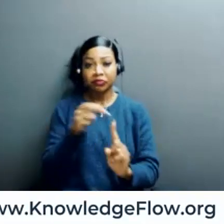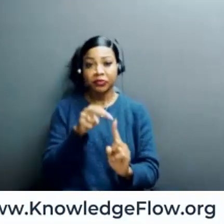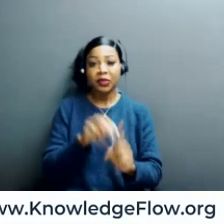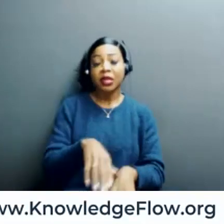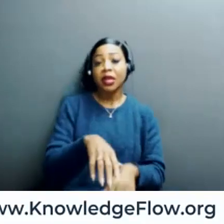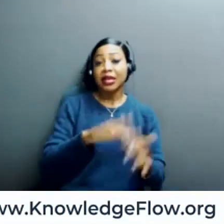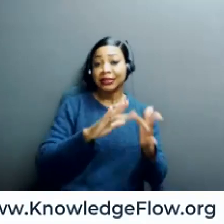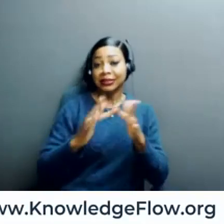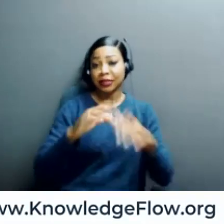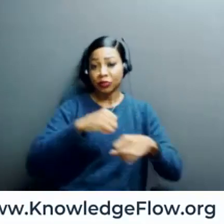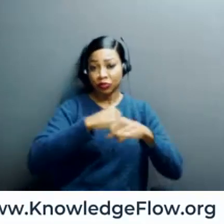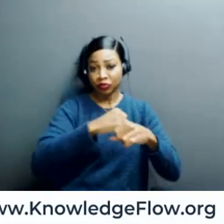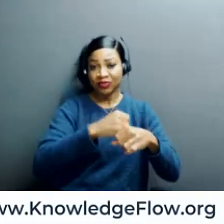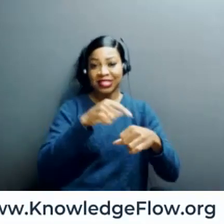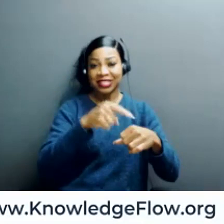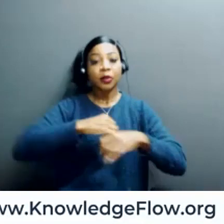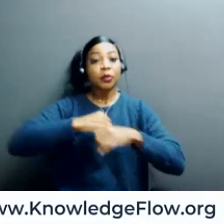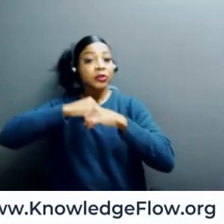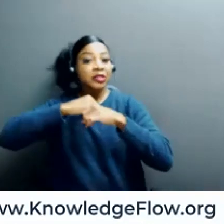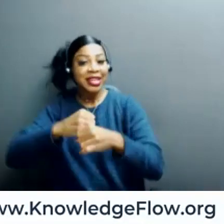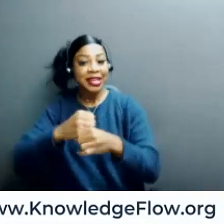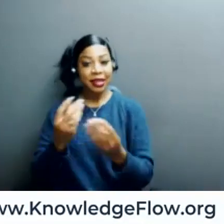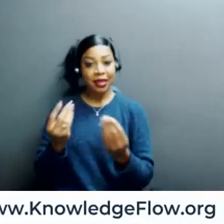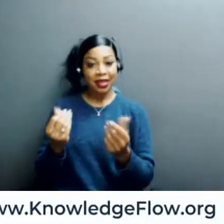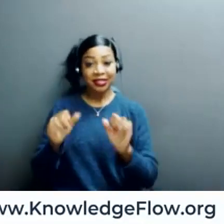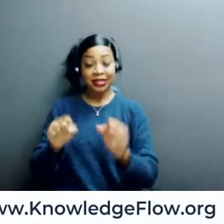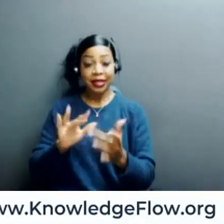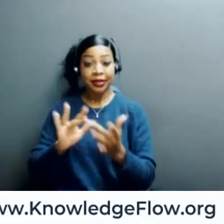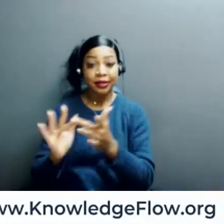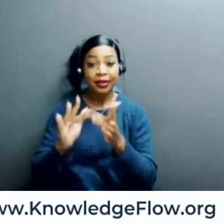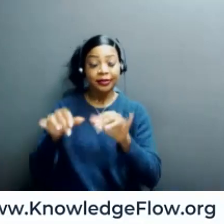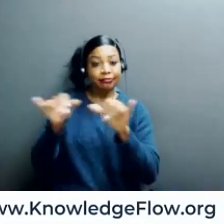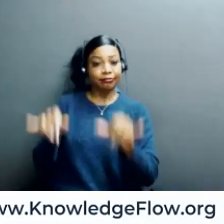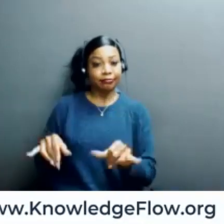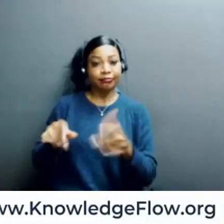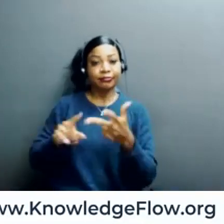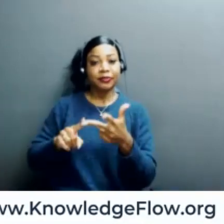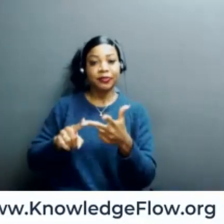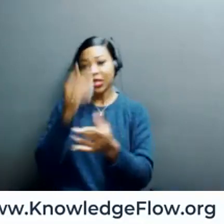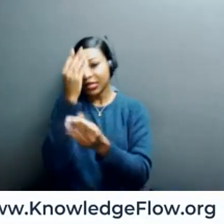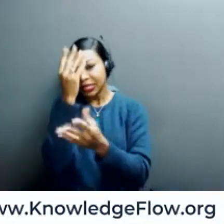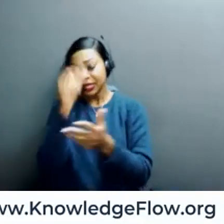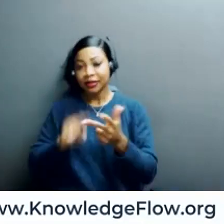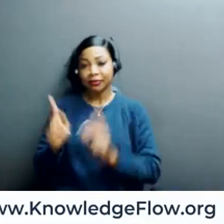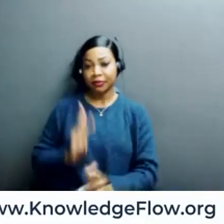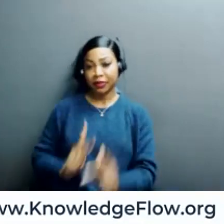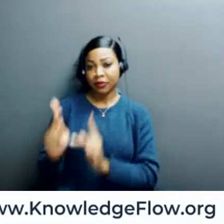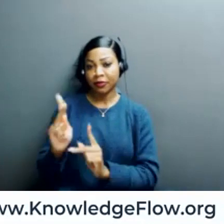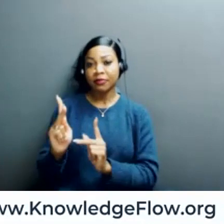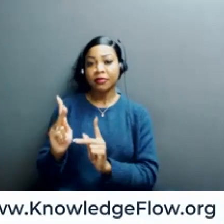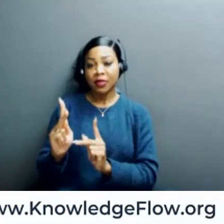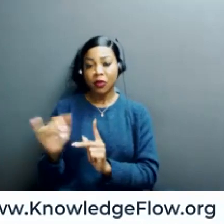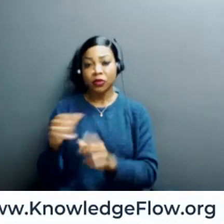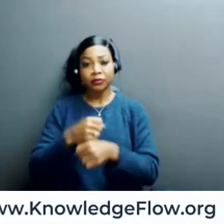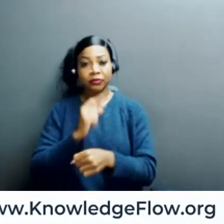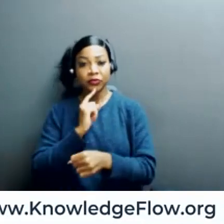of the protection of assets assets include Network systems data and people and ensuring